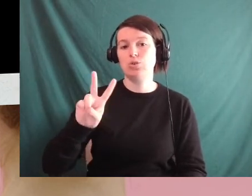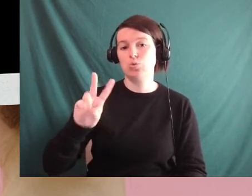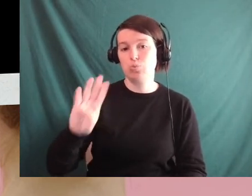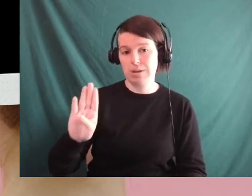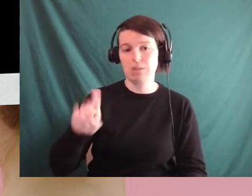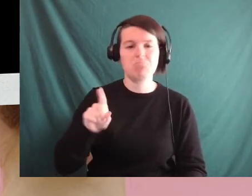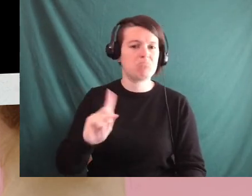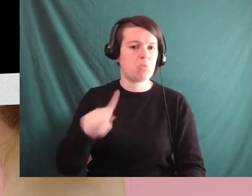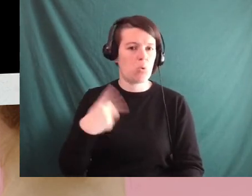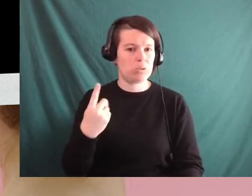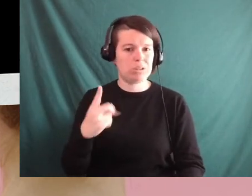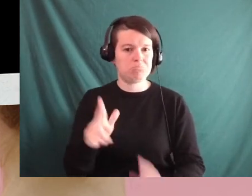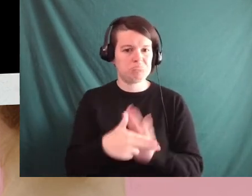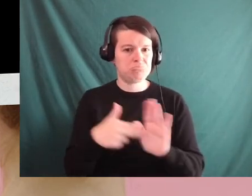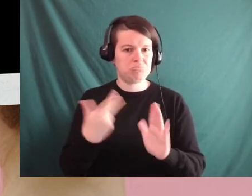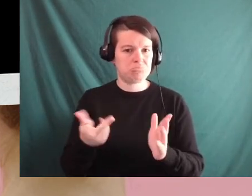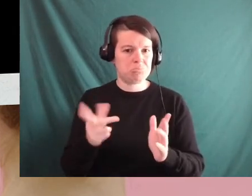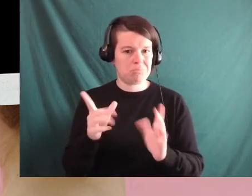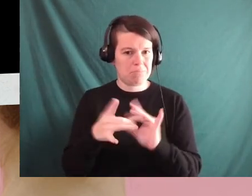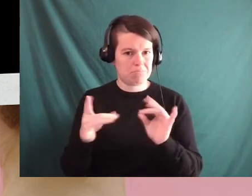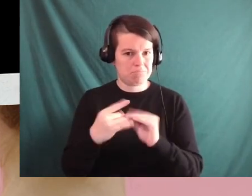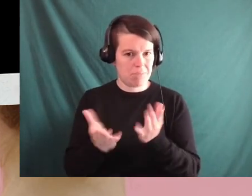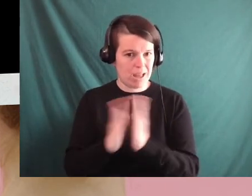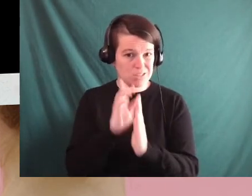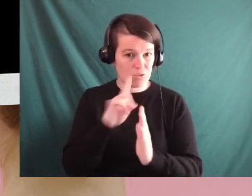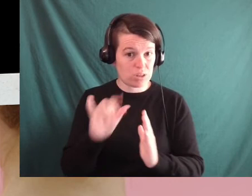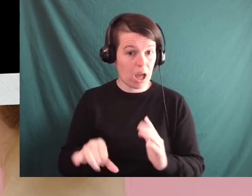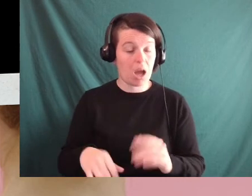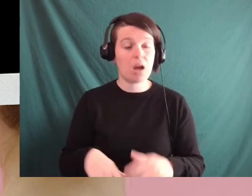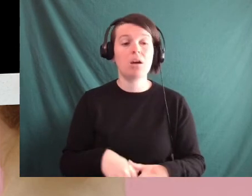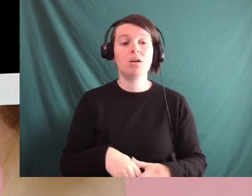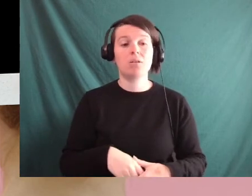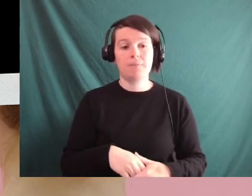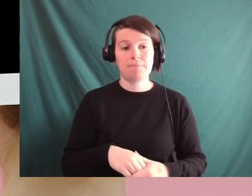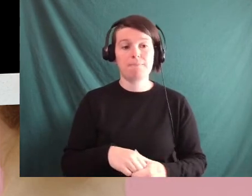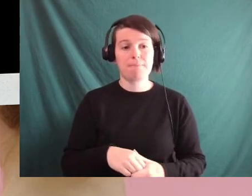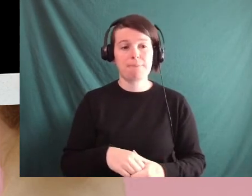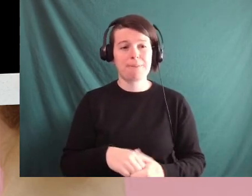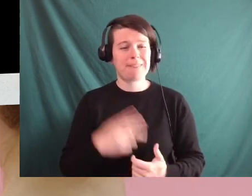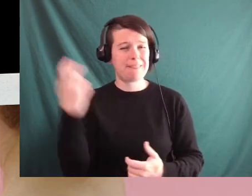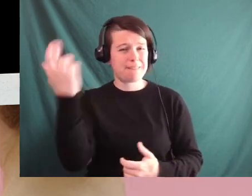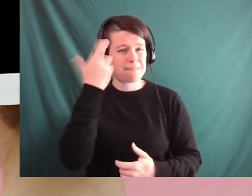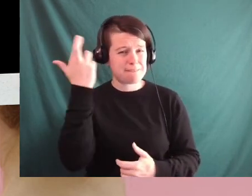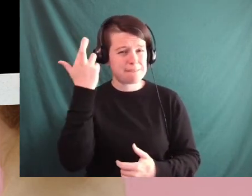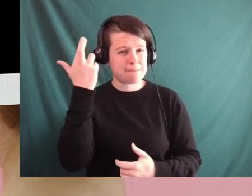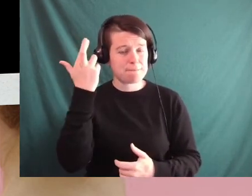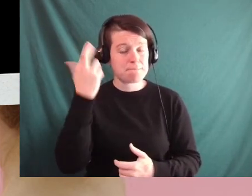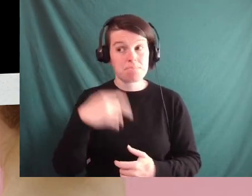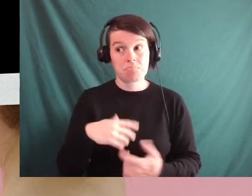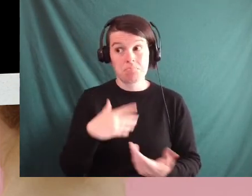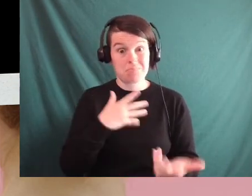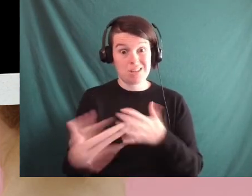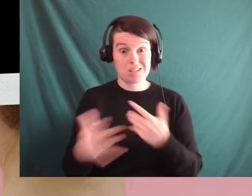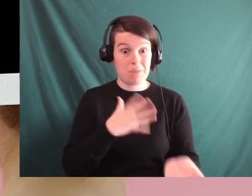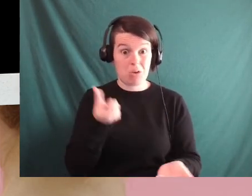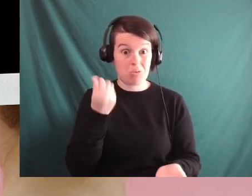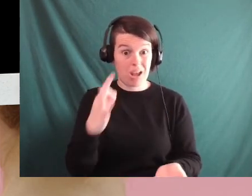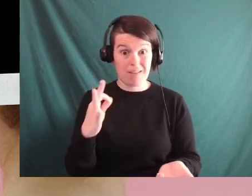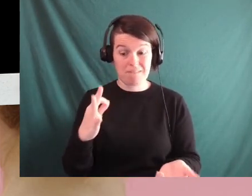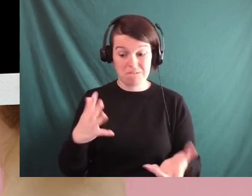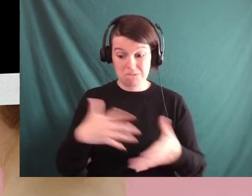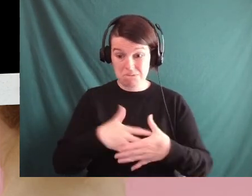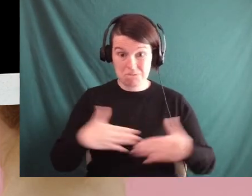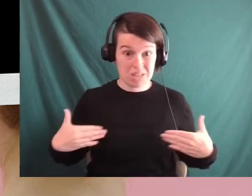So GC2B uses your measurement as well because their theory is that it doesn't matter if the binder fits your